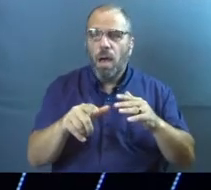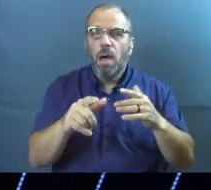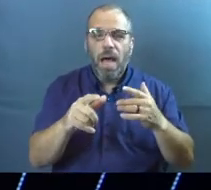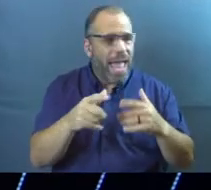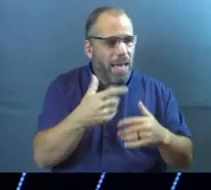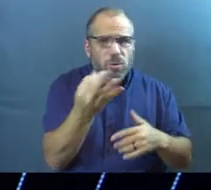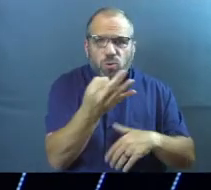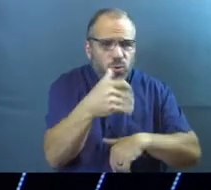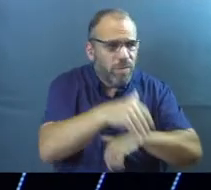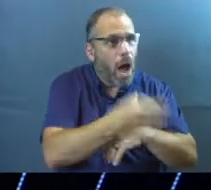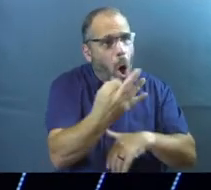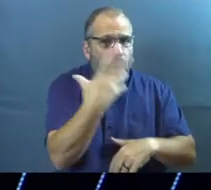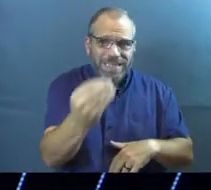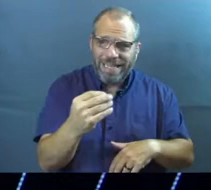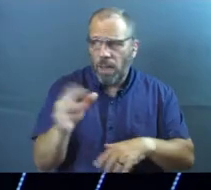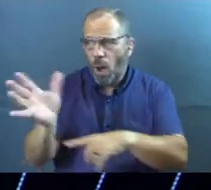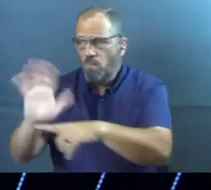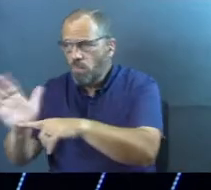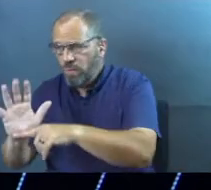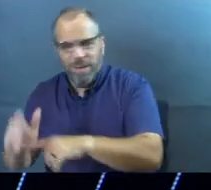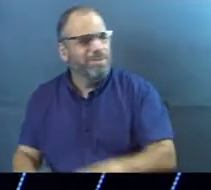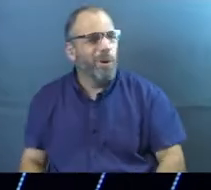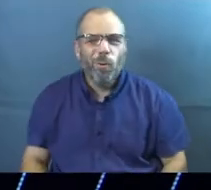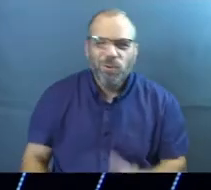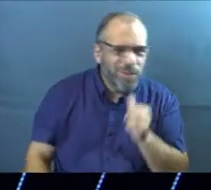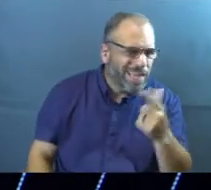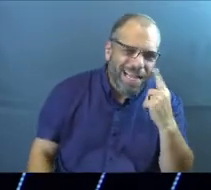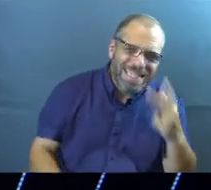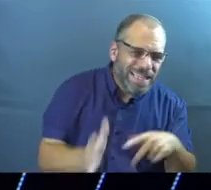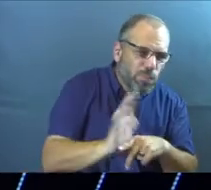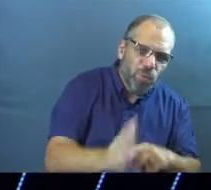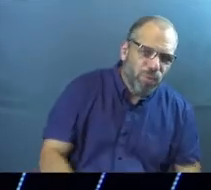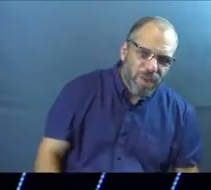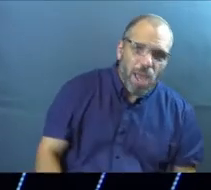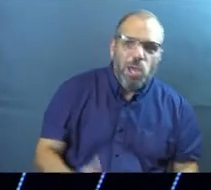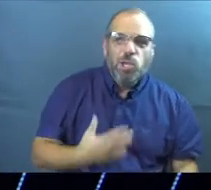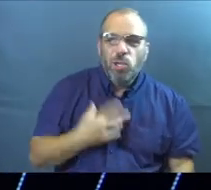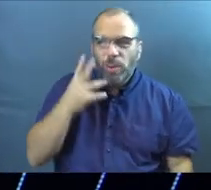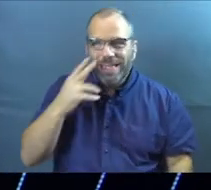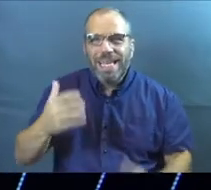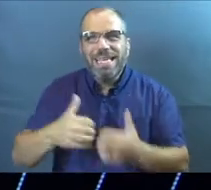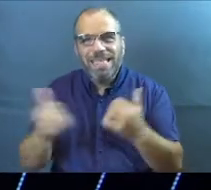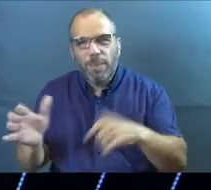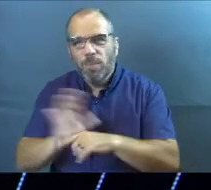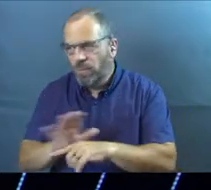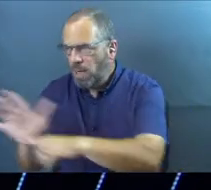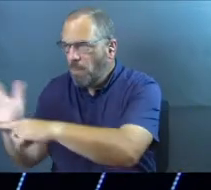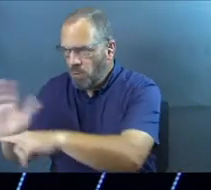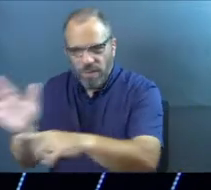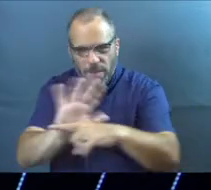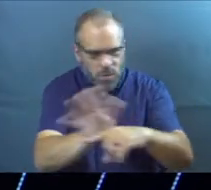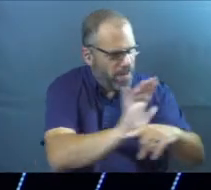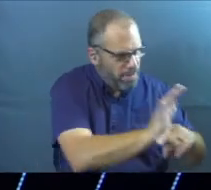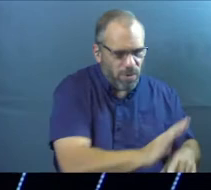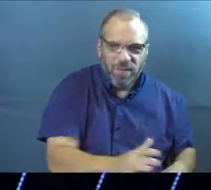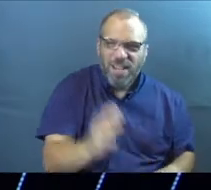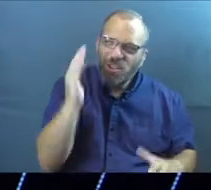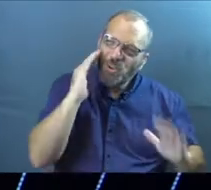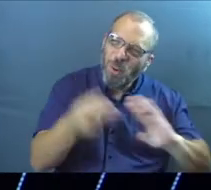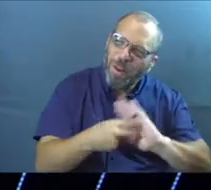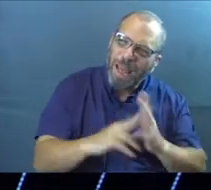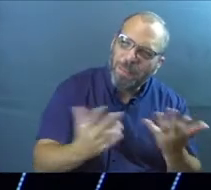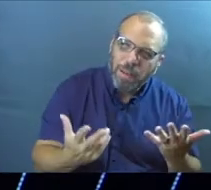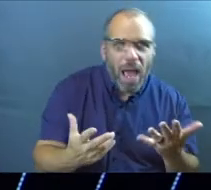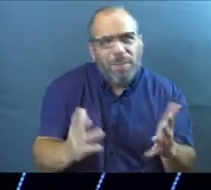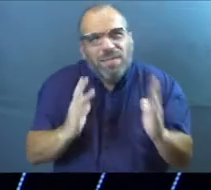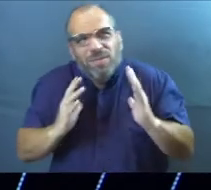you do Friday night? We all went to see a movie. No, you didn't. You all went to see separate movies. You didn't have time together. And you know what I'm saying. There's